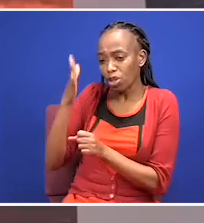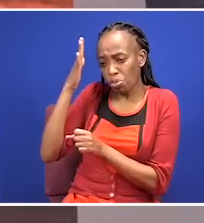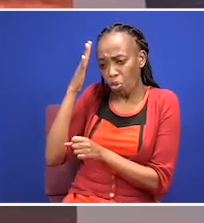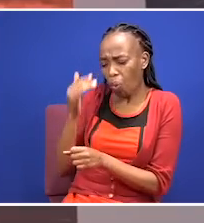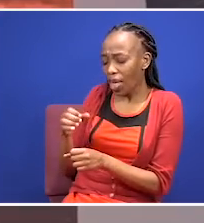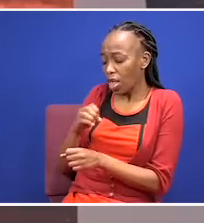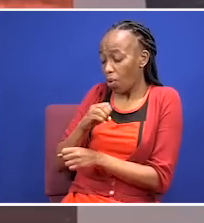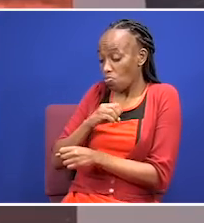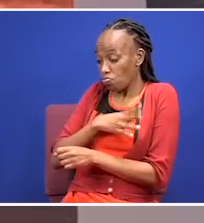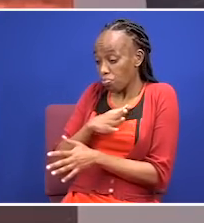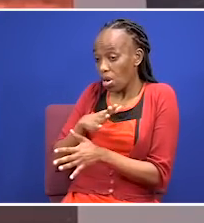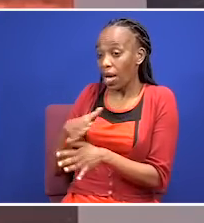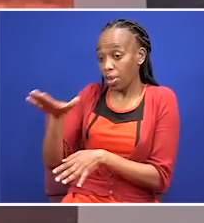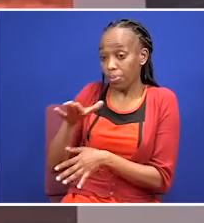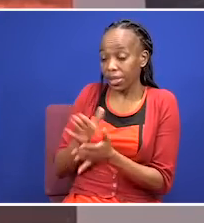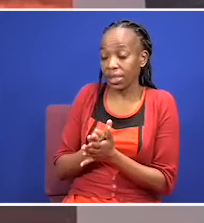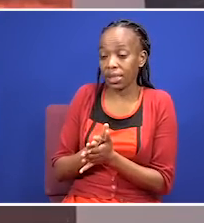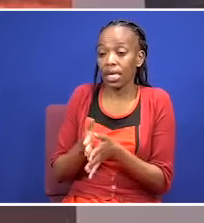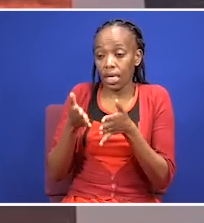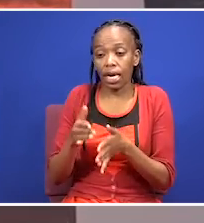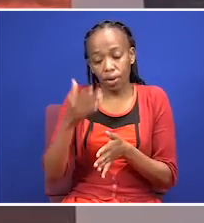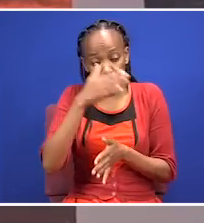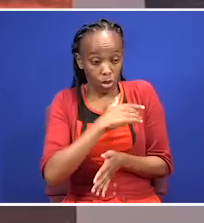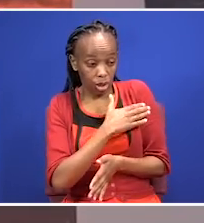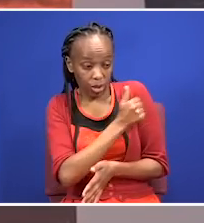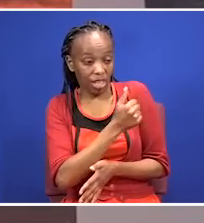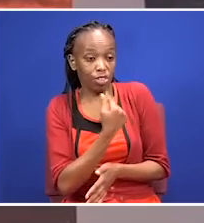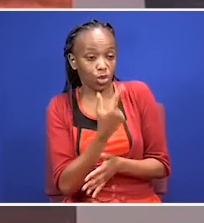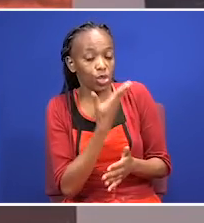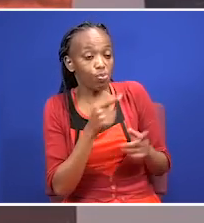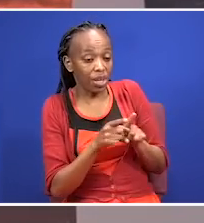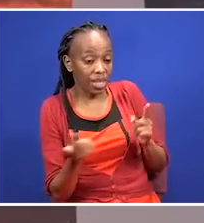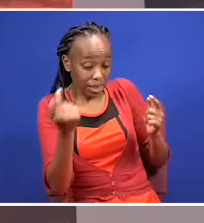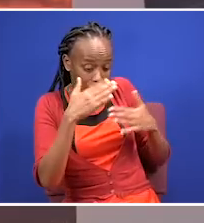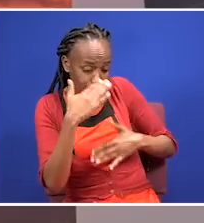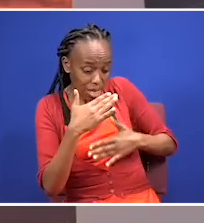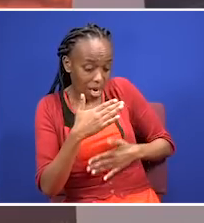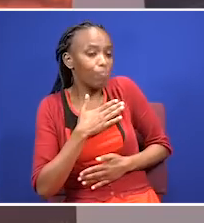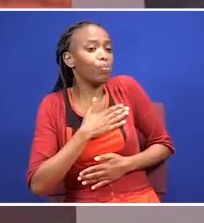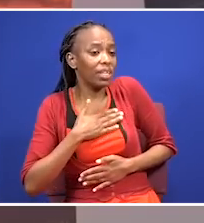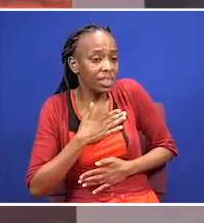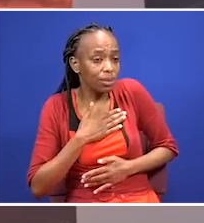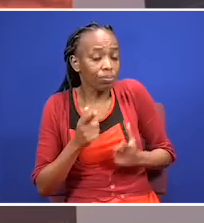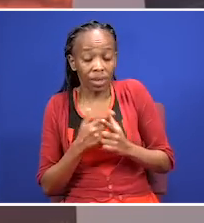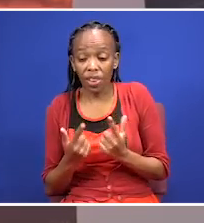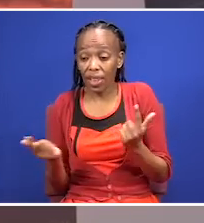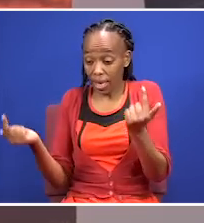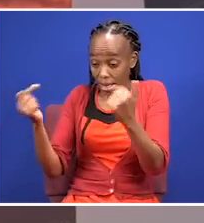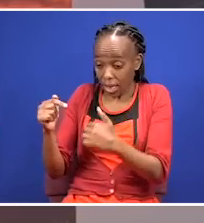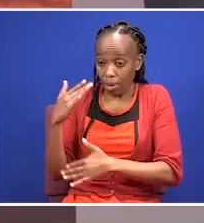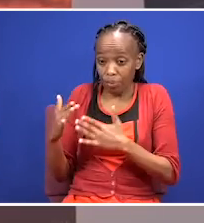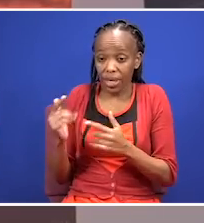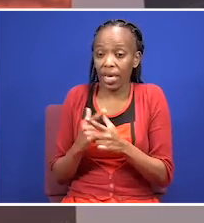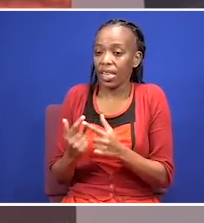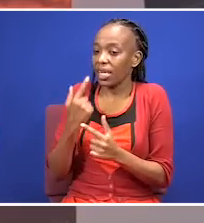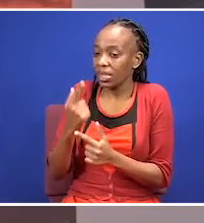dismayed at his presence so joseph said to his brothers come near me please and they came near and